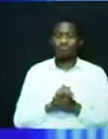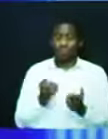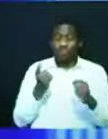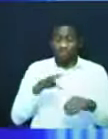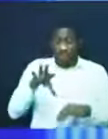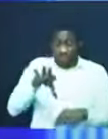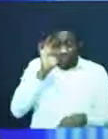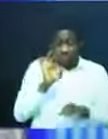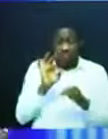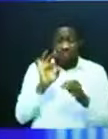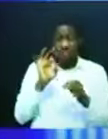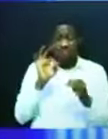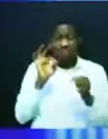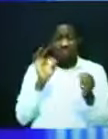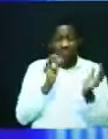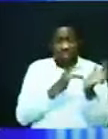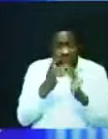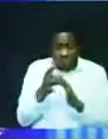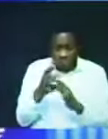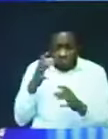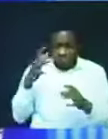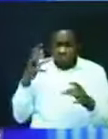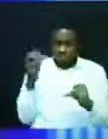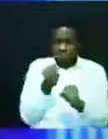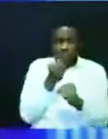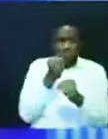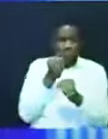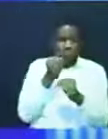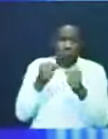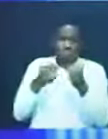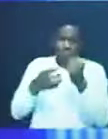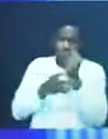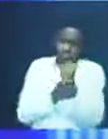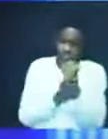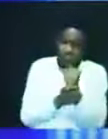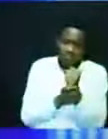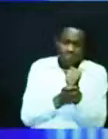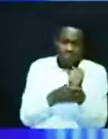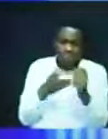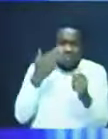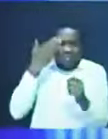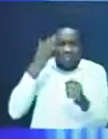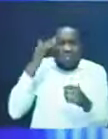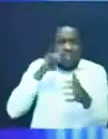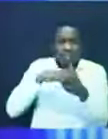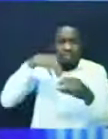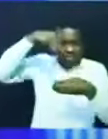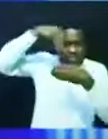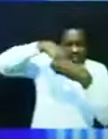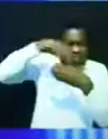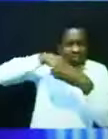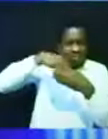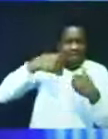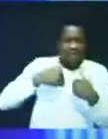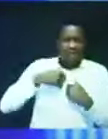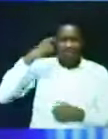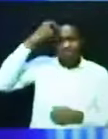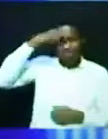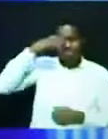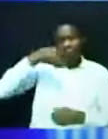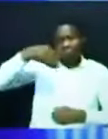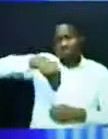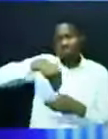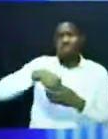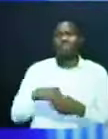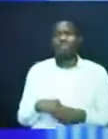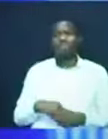him. Bra ye hunu no no. We grabbed him. Ye so ni mu ye. Not knowing that inside him. Then ye nim say ni mu no. Is wisdom.